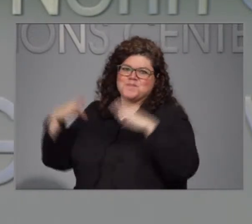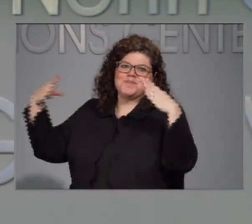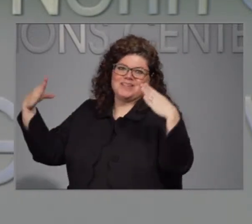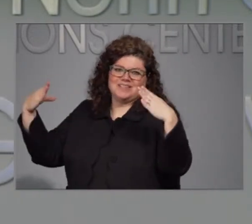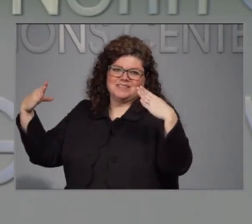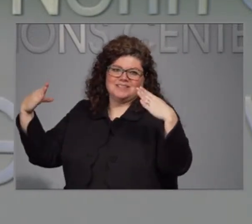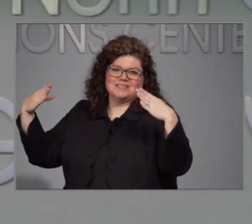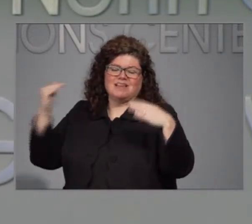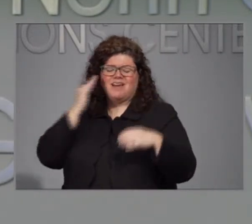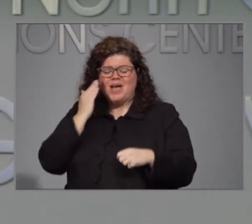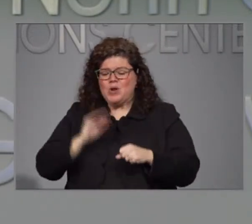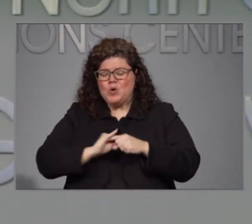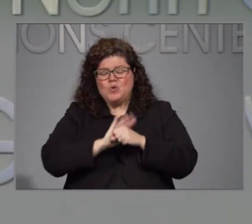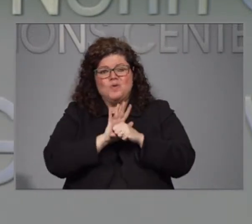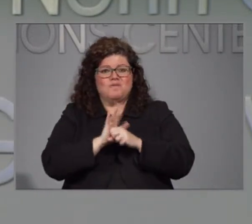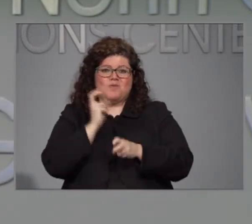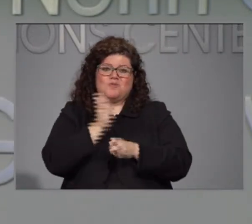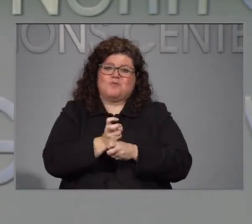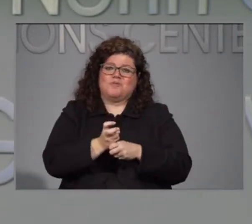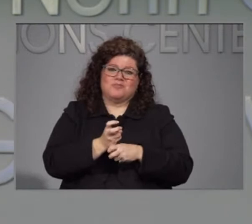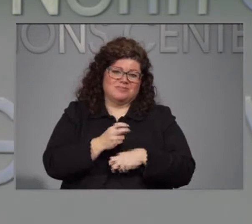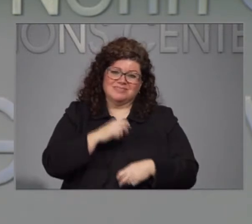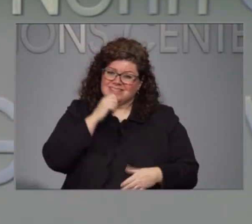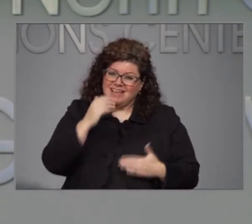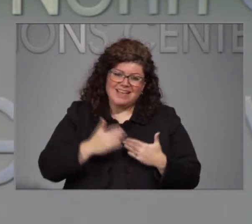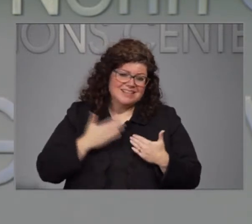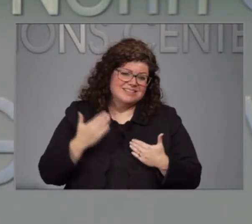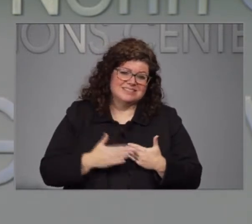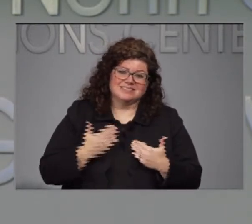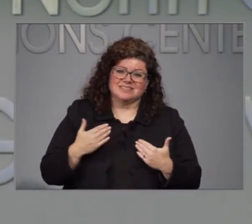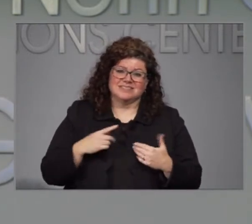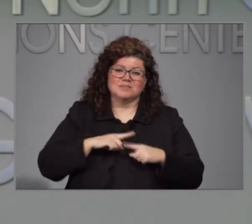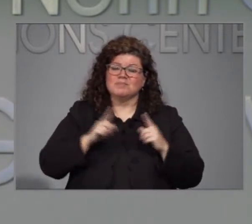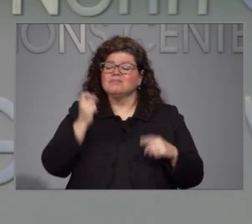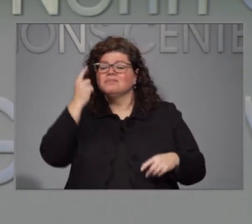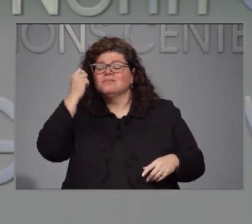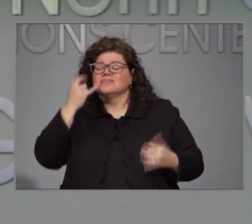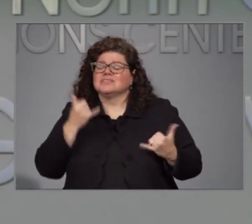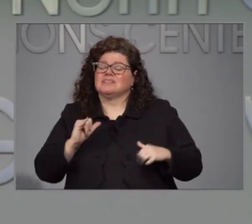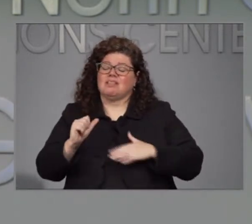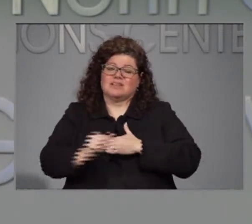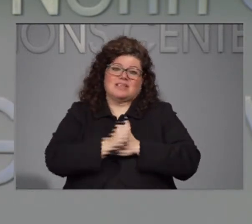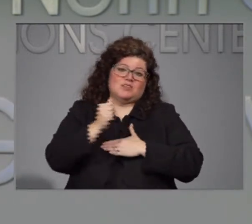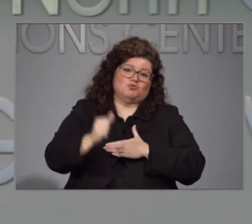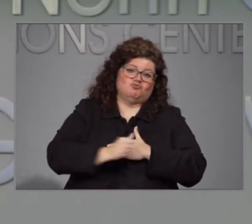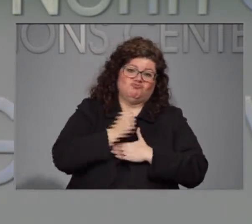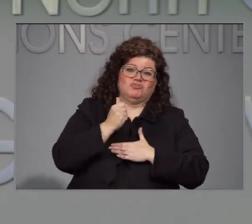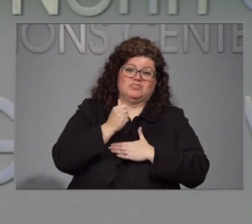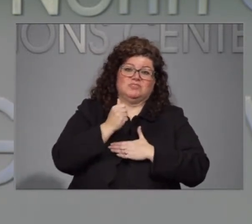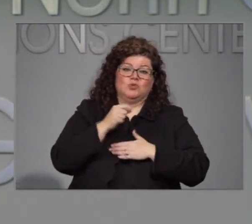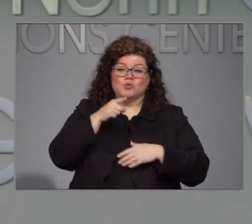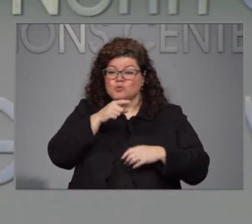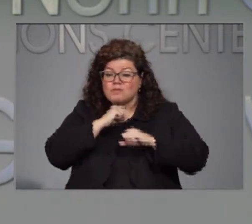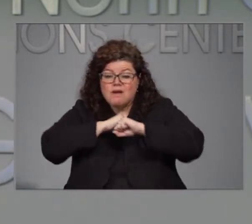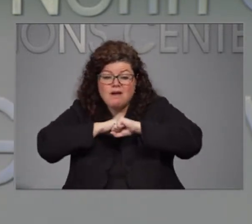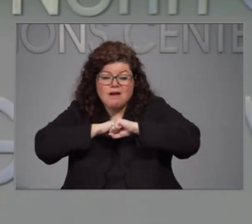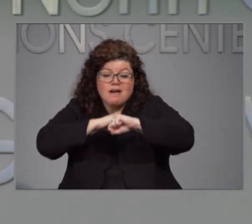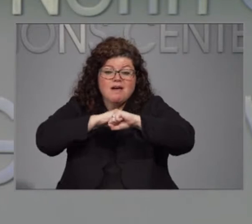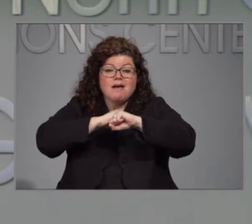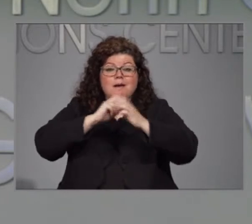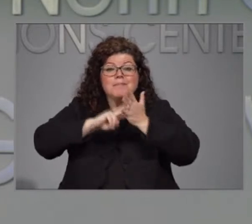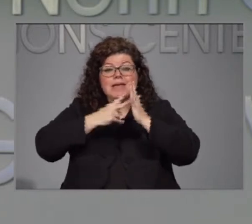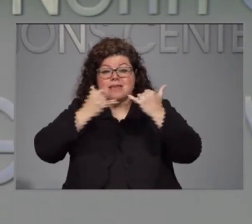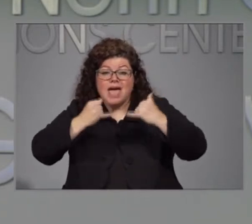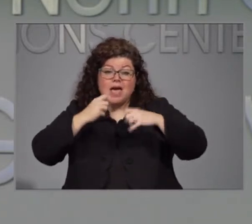hard on everybody, but it's still deadly, and we cannot let our guard down. Slowing the spread is up